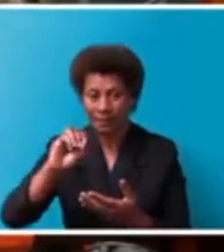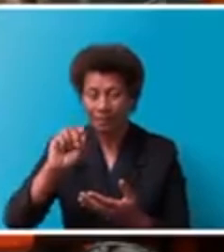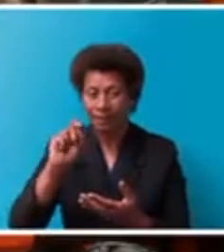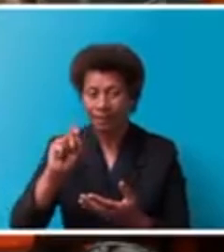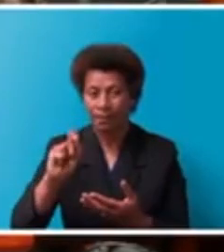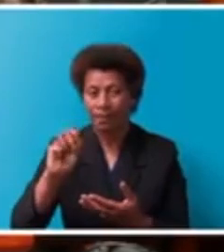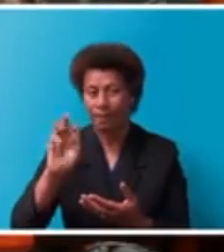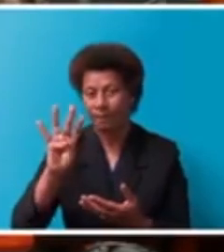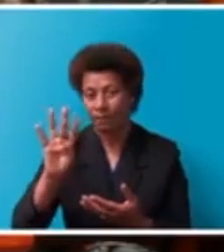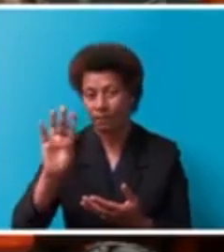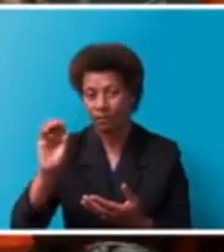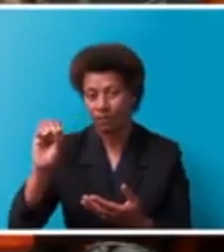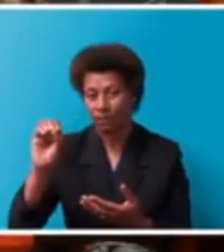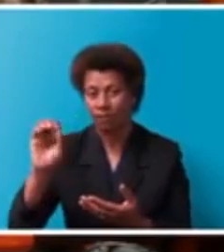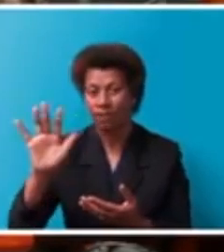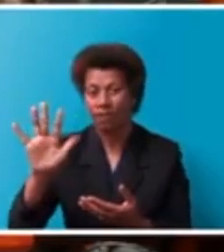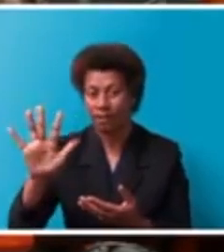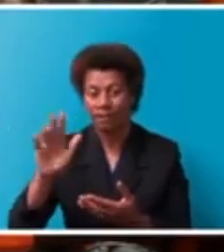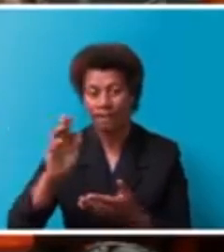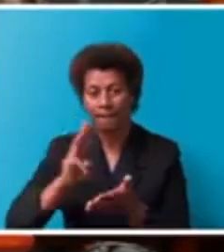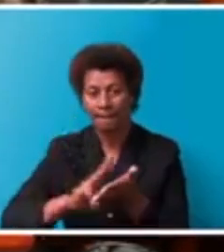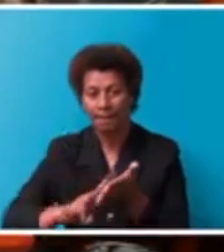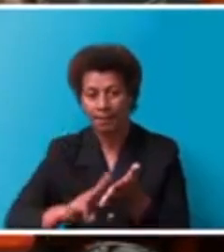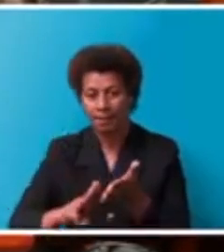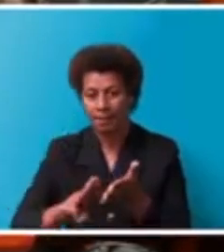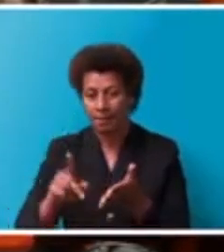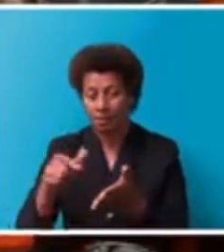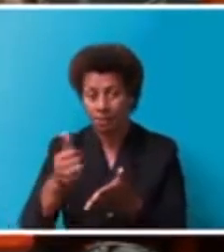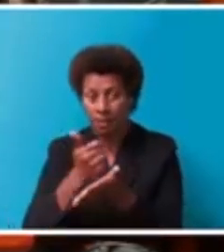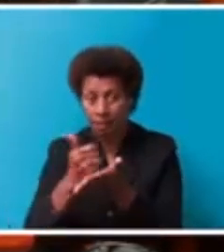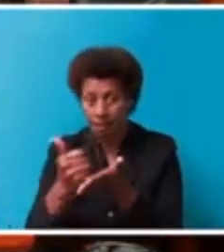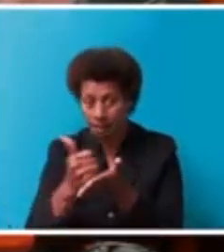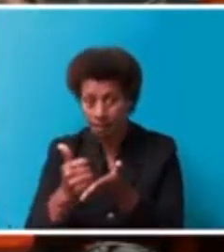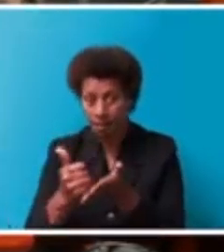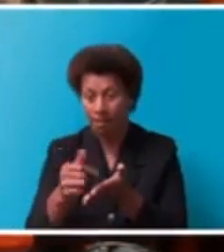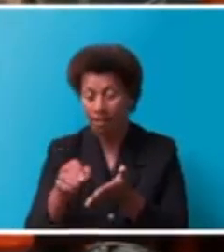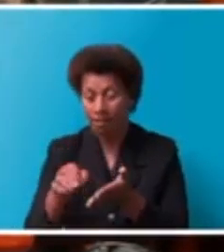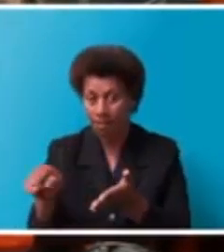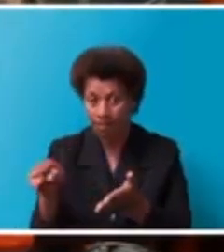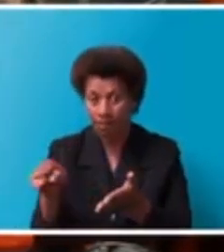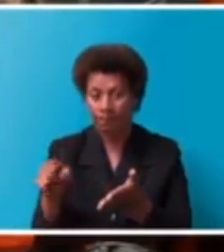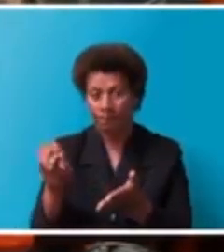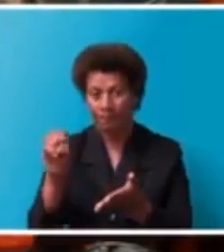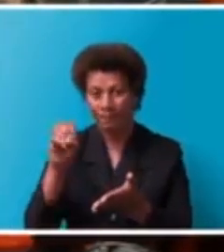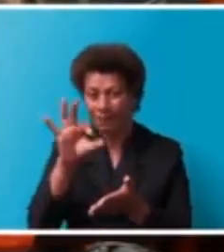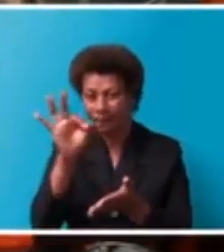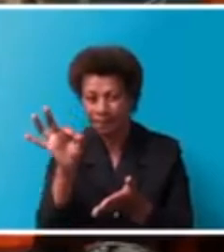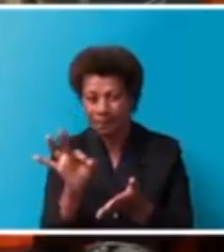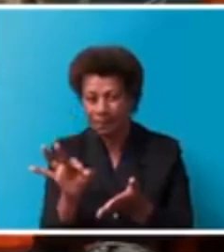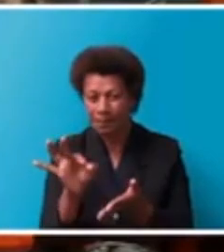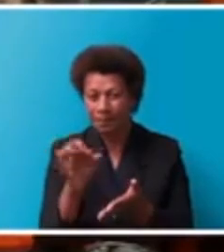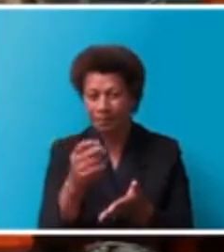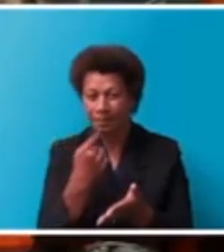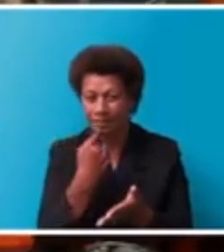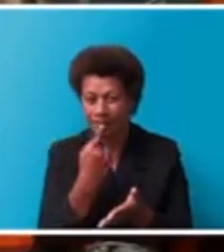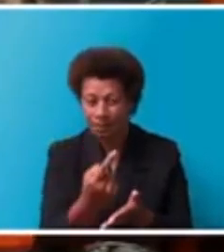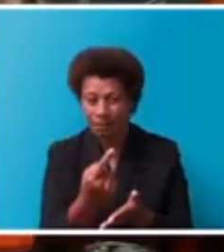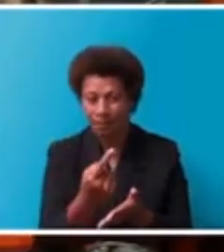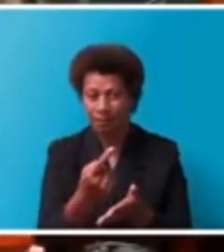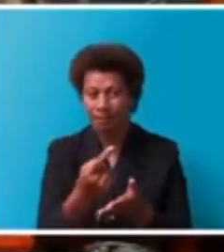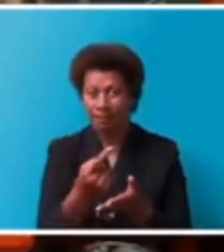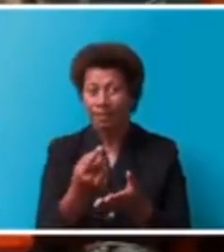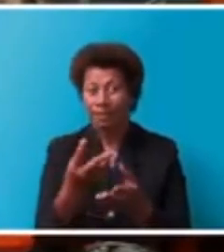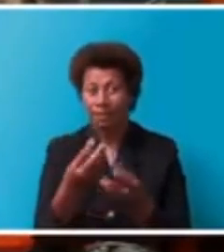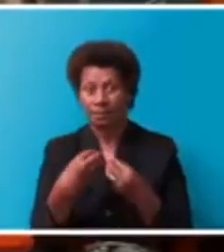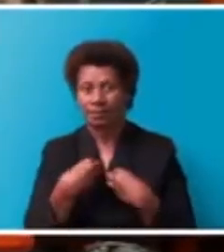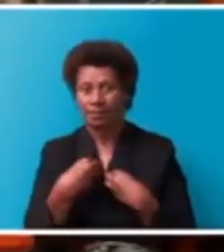60.405 million. These figures, Mr. Speaker, capped at 10%, suggest that investment is